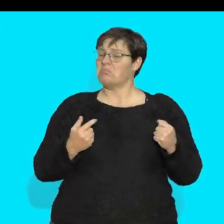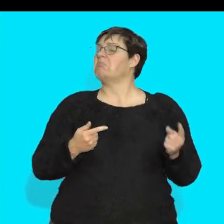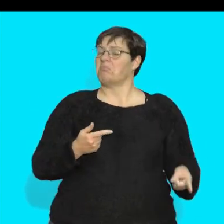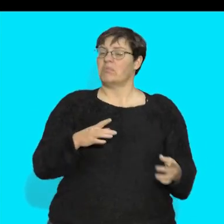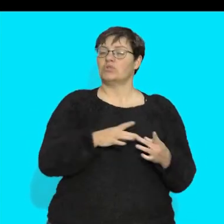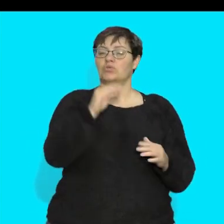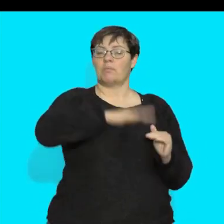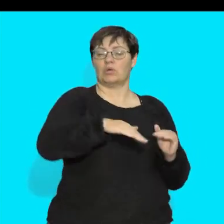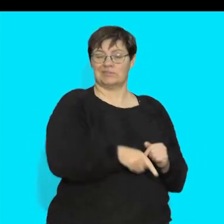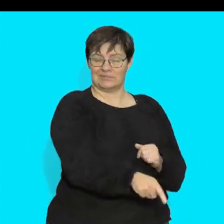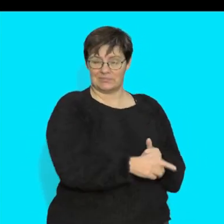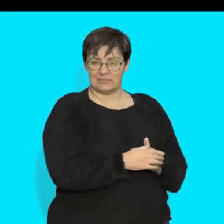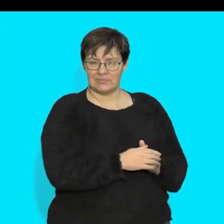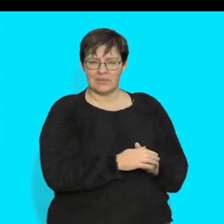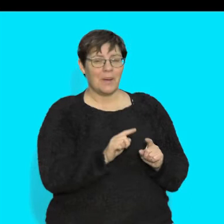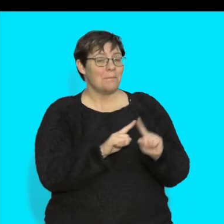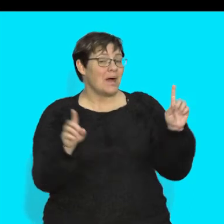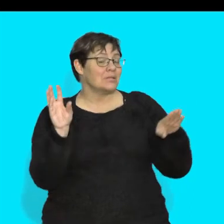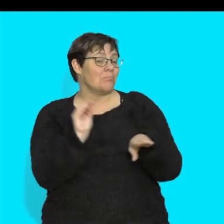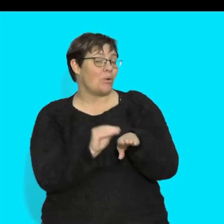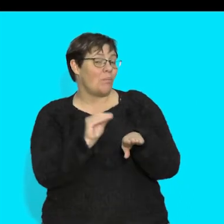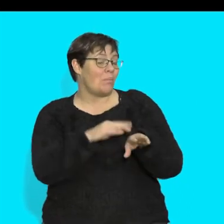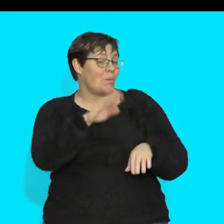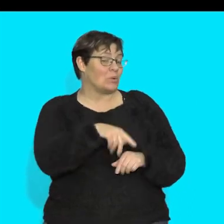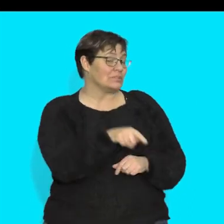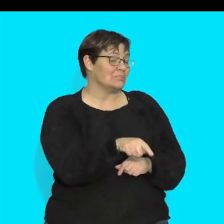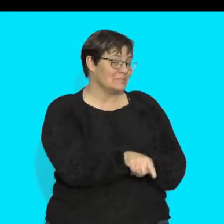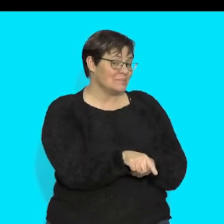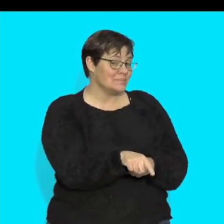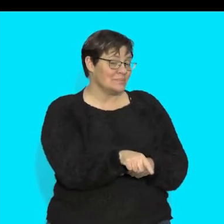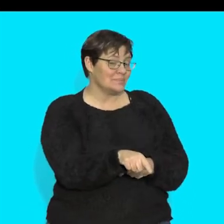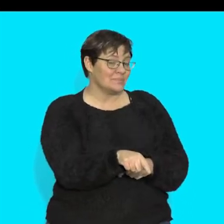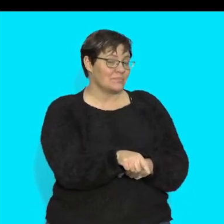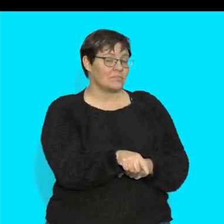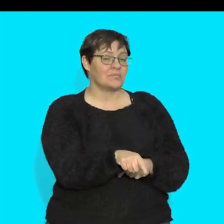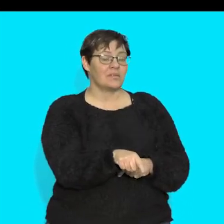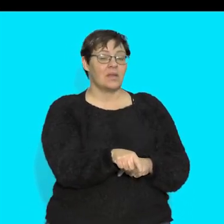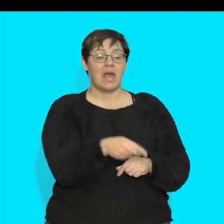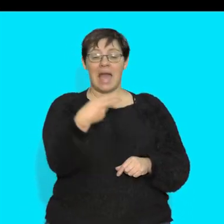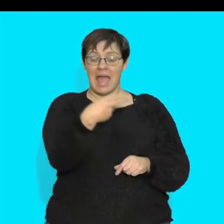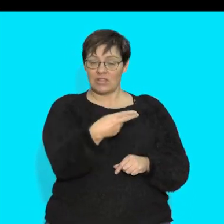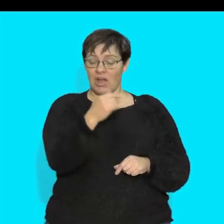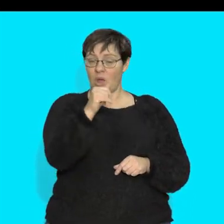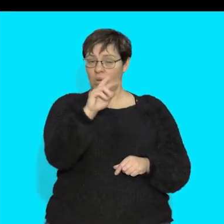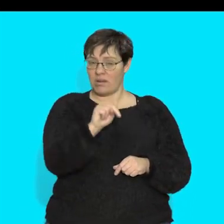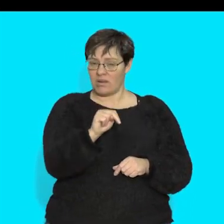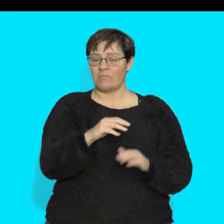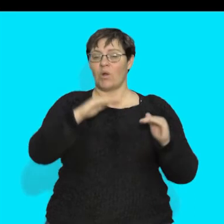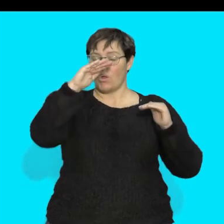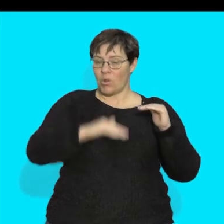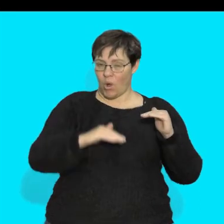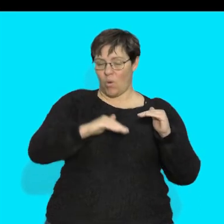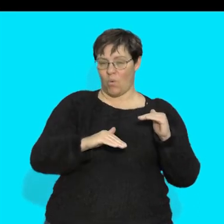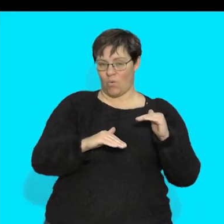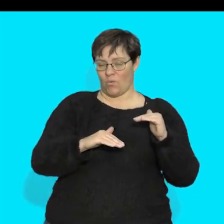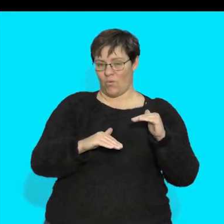strength, we would probably choose the bottom one. But the problem with the bottom one is that the hydrogen ion is a